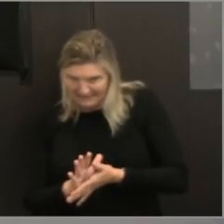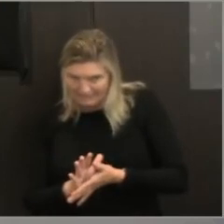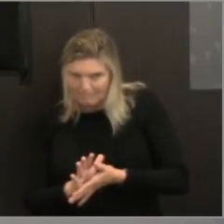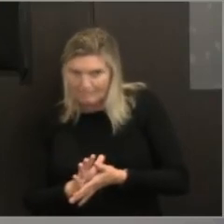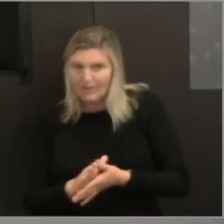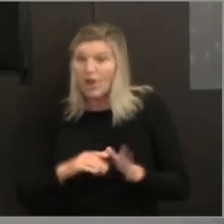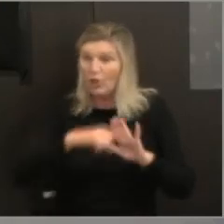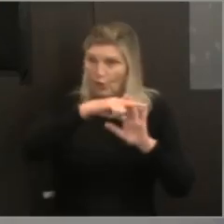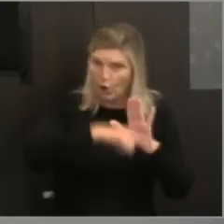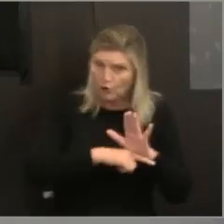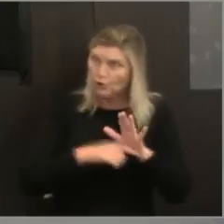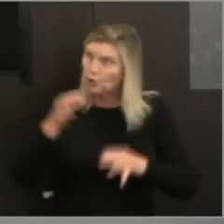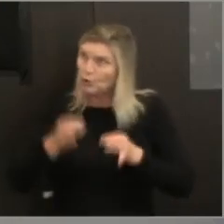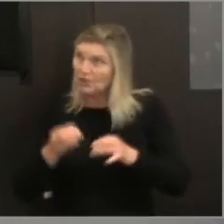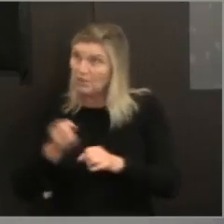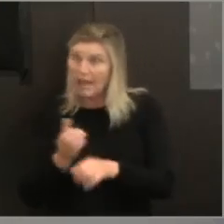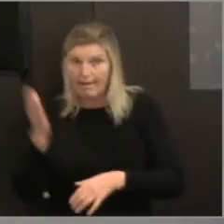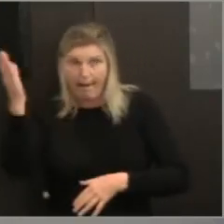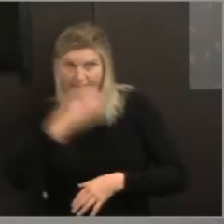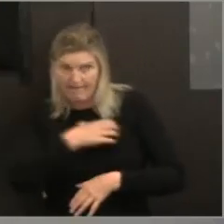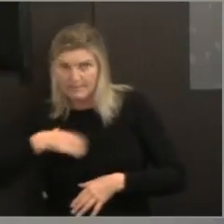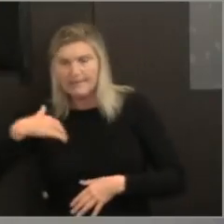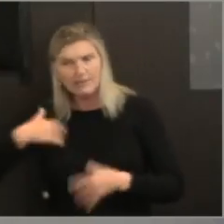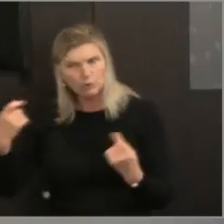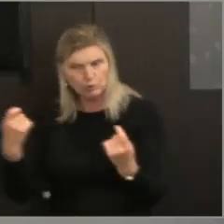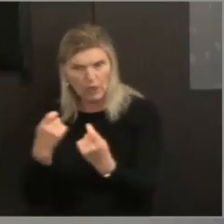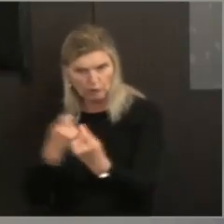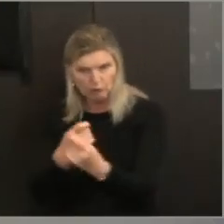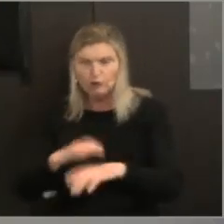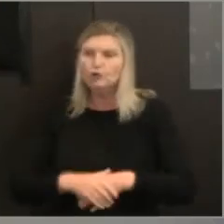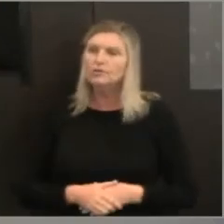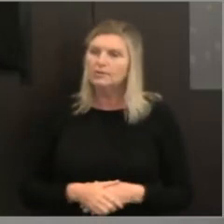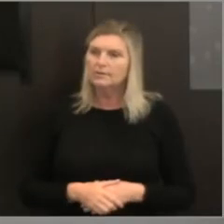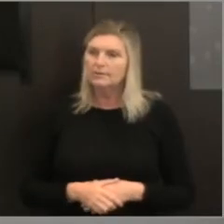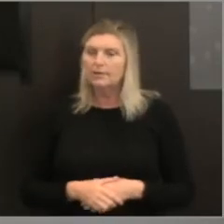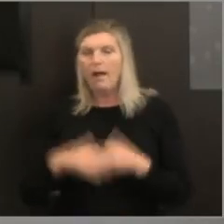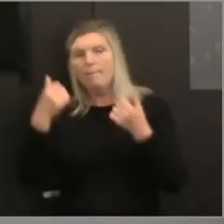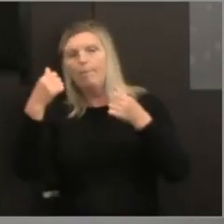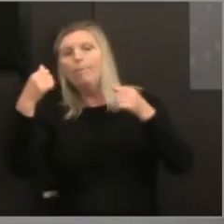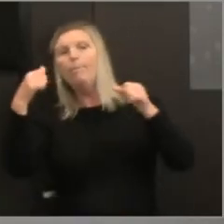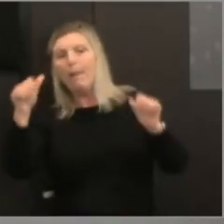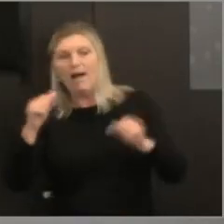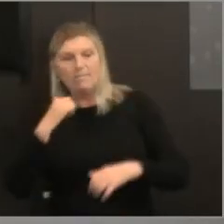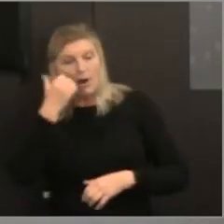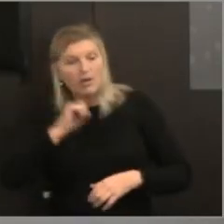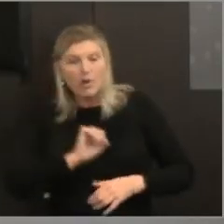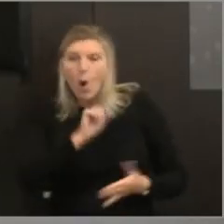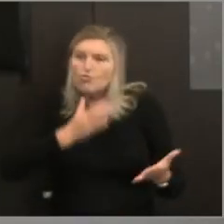the constitutional decision-making processes, which finally acknowledges that Māori have the right